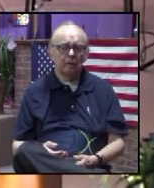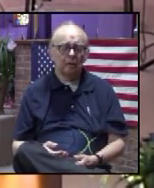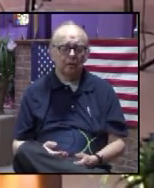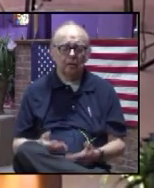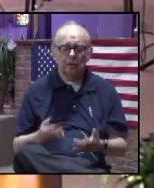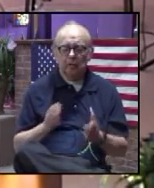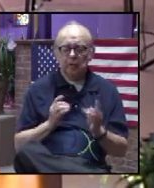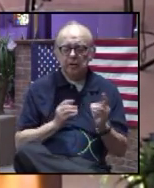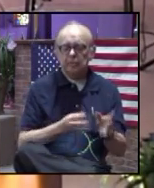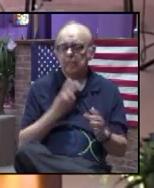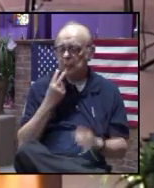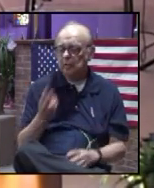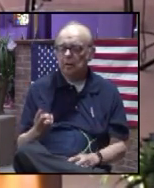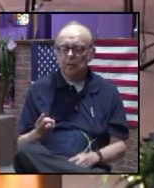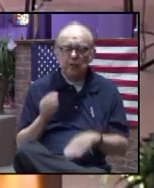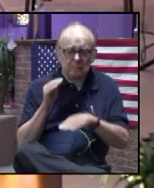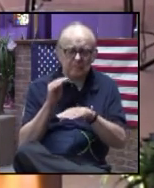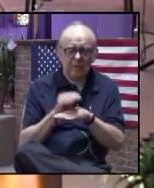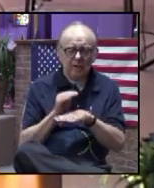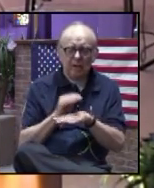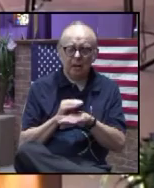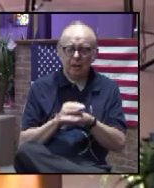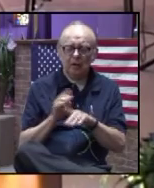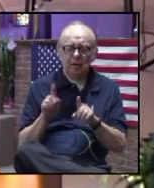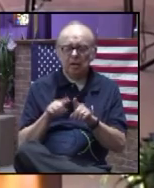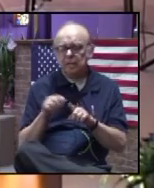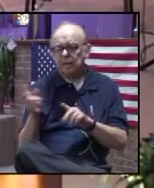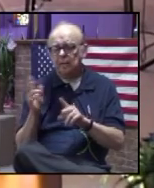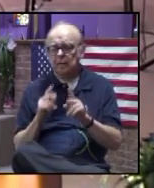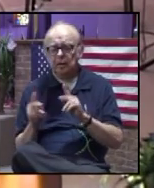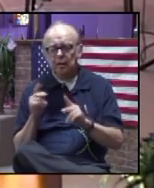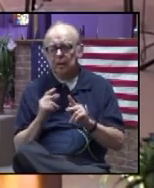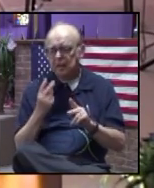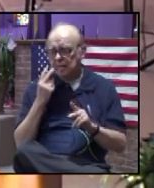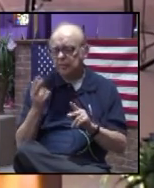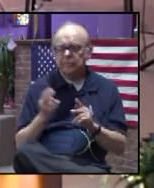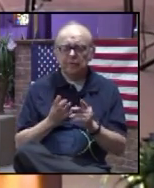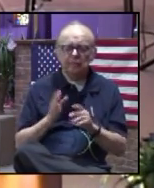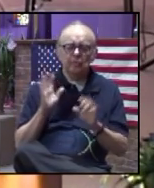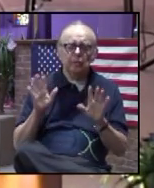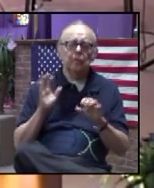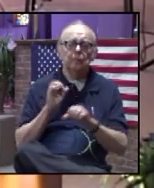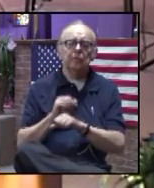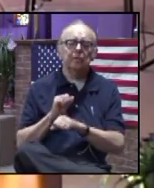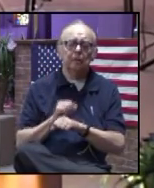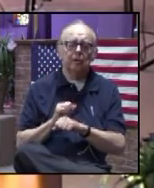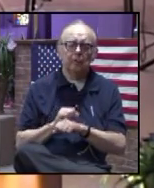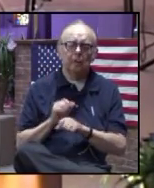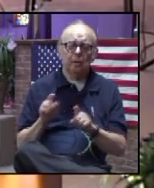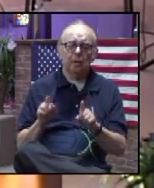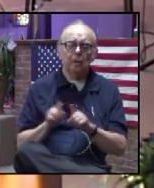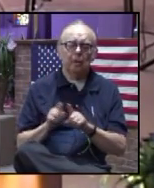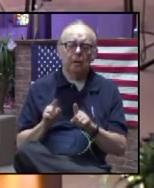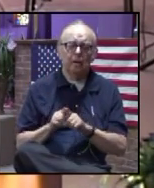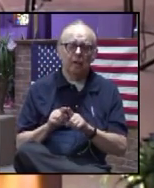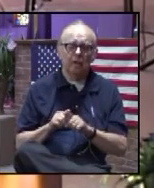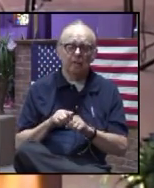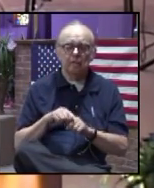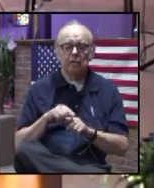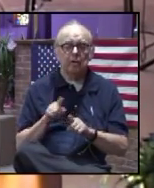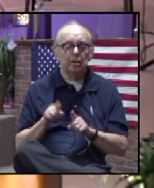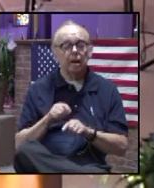They watched him minister just like the others, and they had seen him do miracles just like the